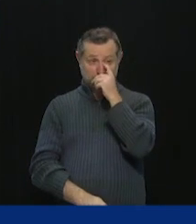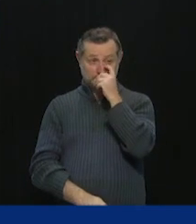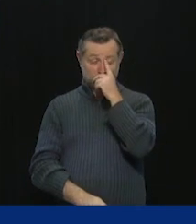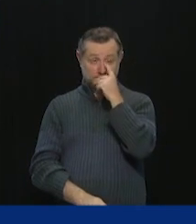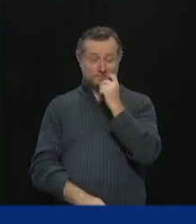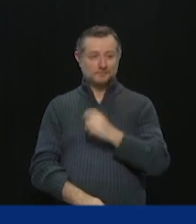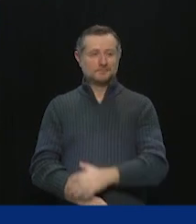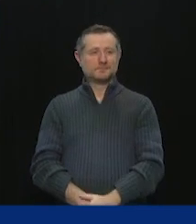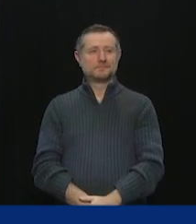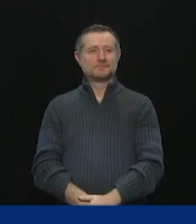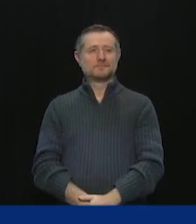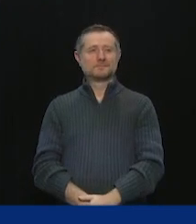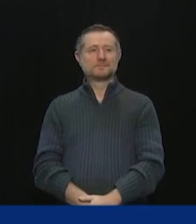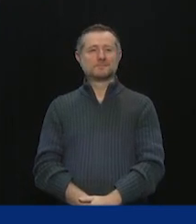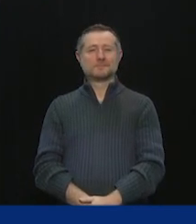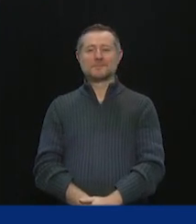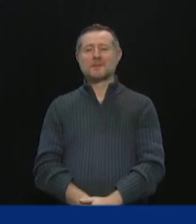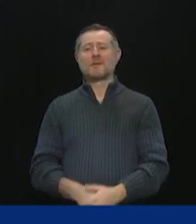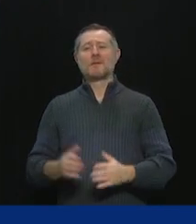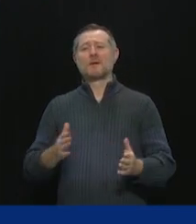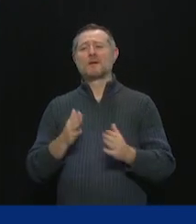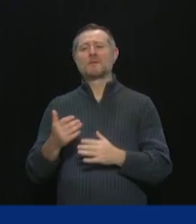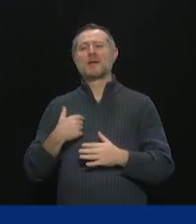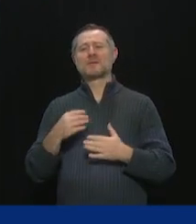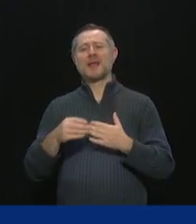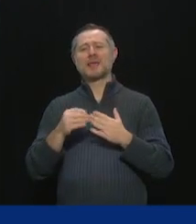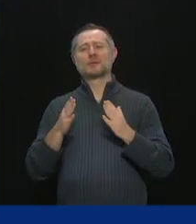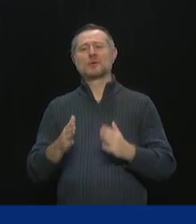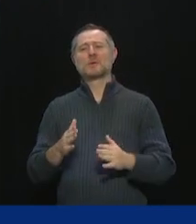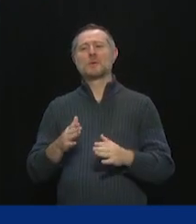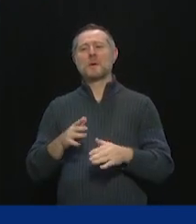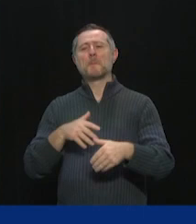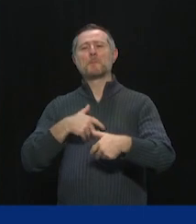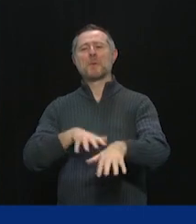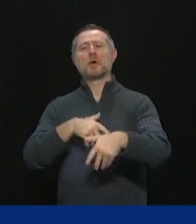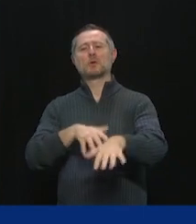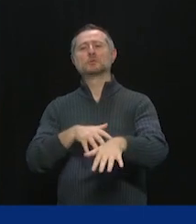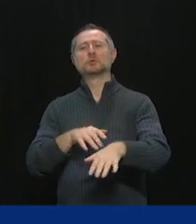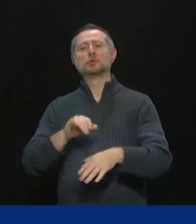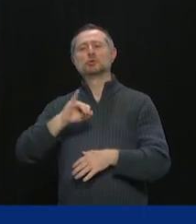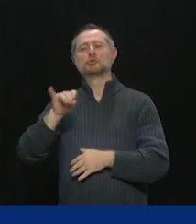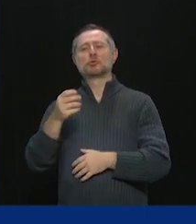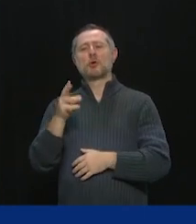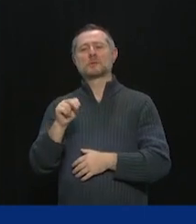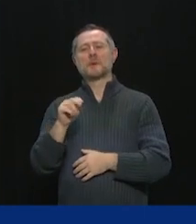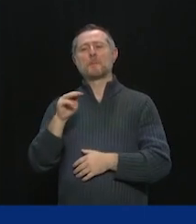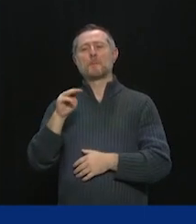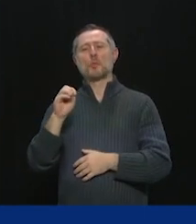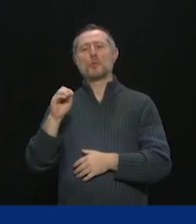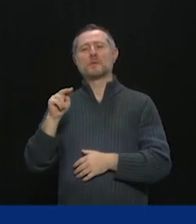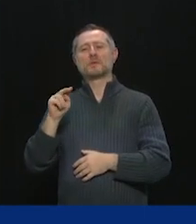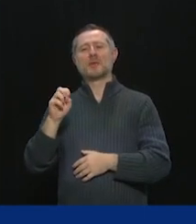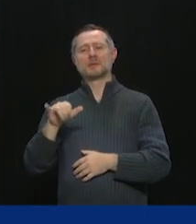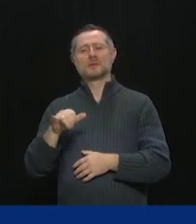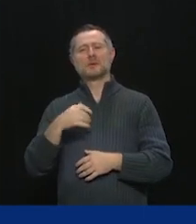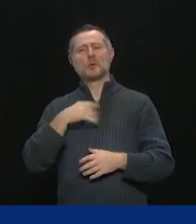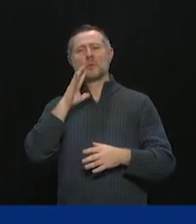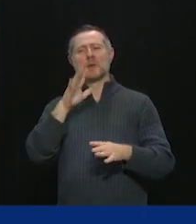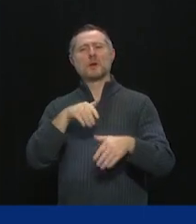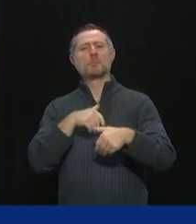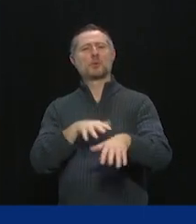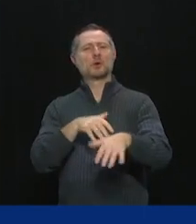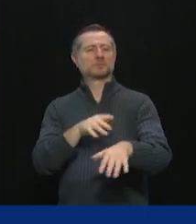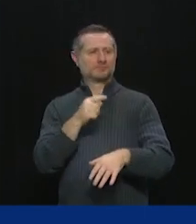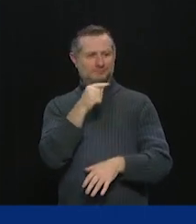We have a grand marshal of our parade here too, John Mooney, and I want to thank him for all his great work, and he'll be leading us off. And our